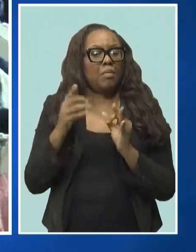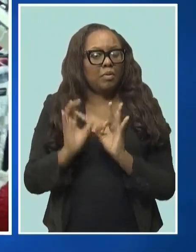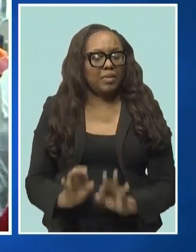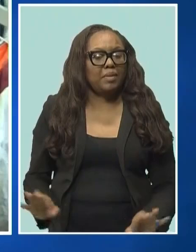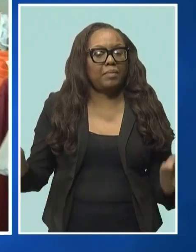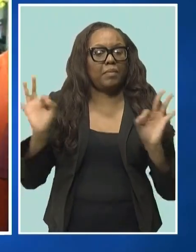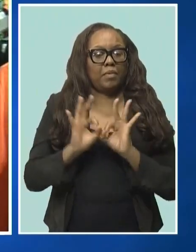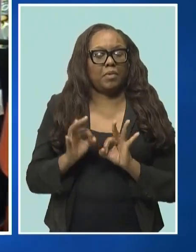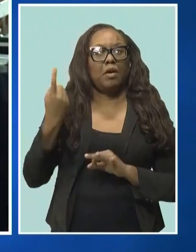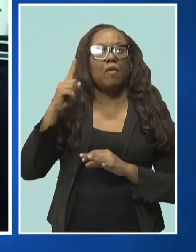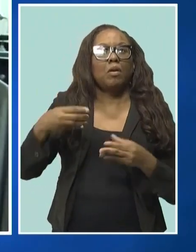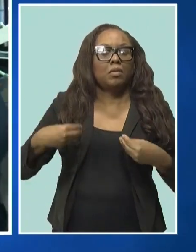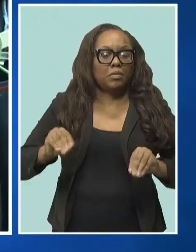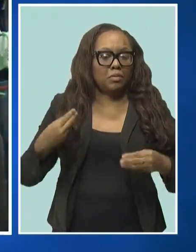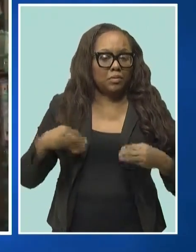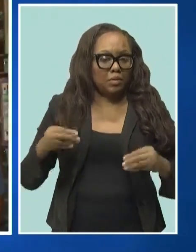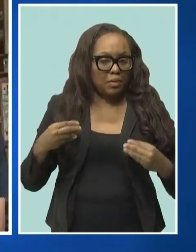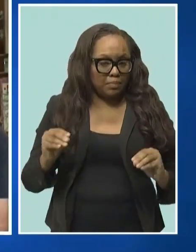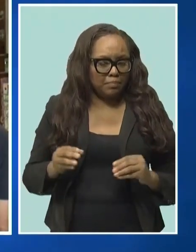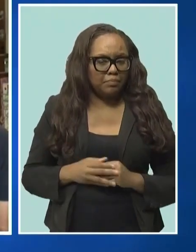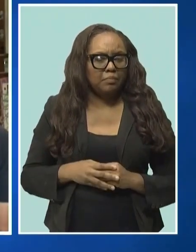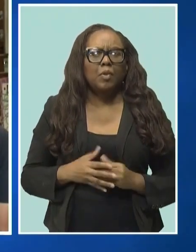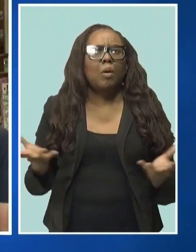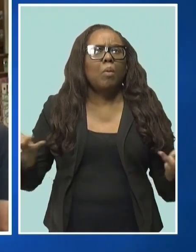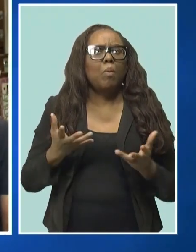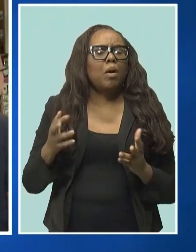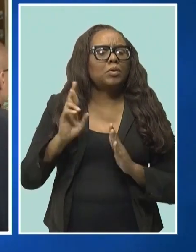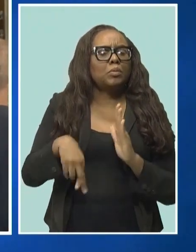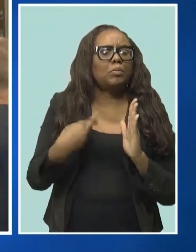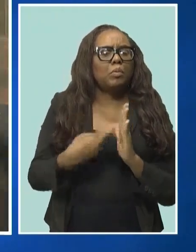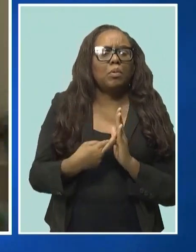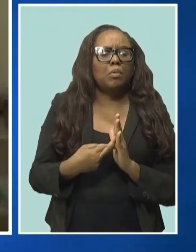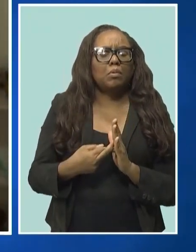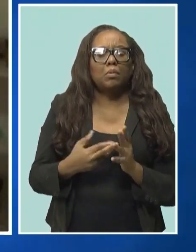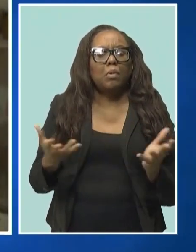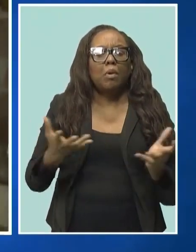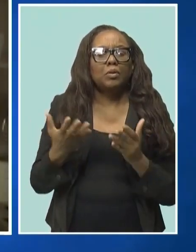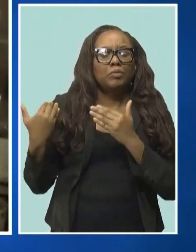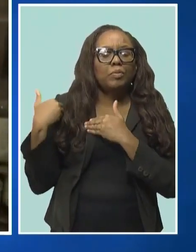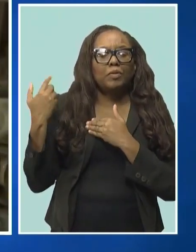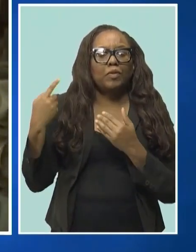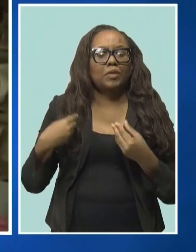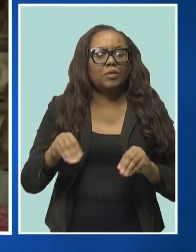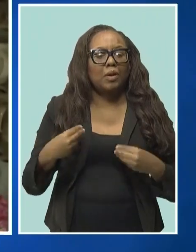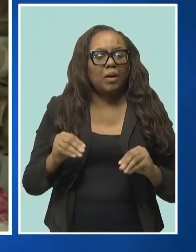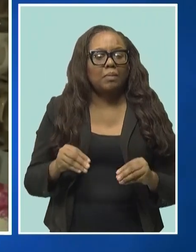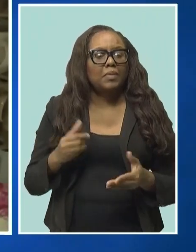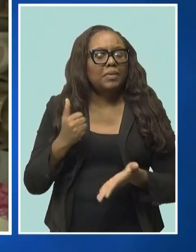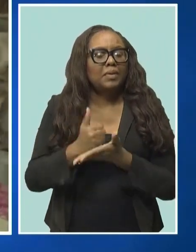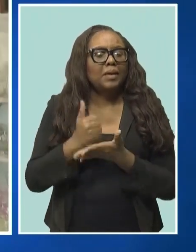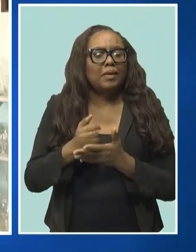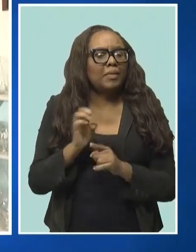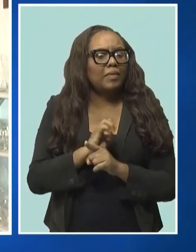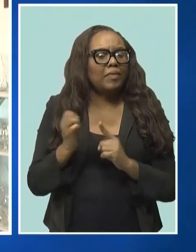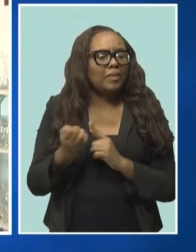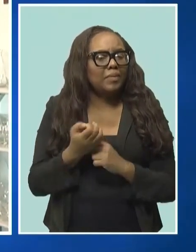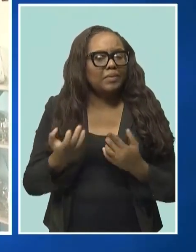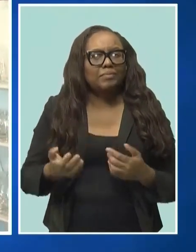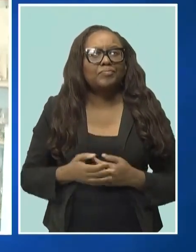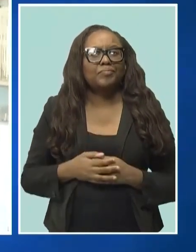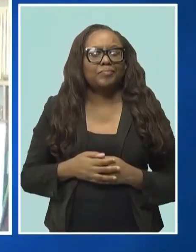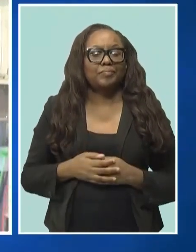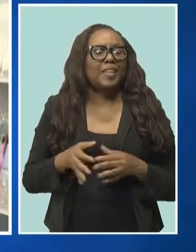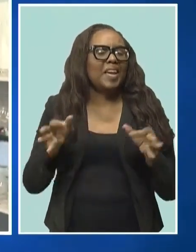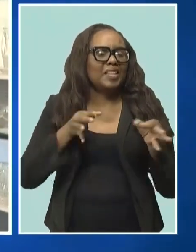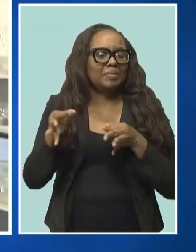member Lanny Edgehill. She talked about the significance of the shop and the role it plays in helping the local environment. It